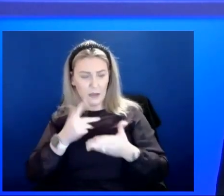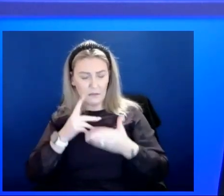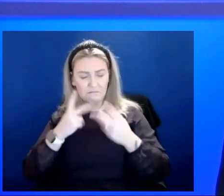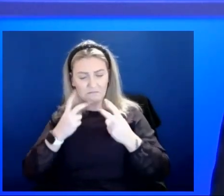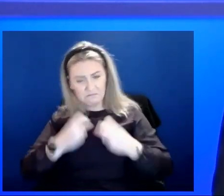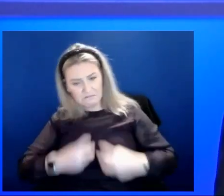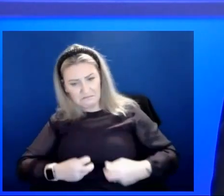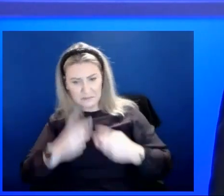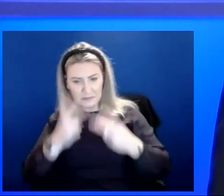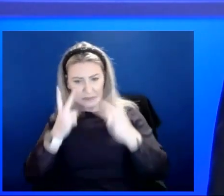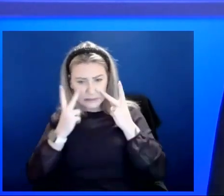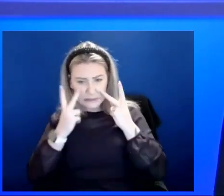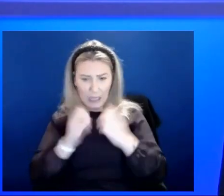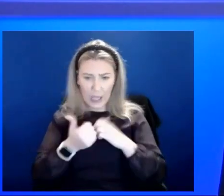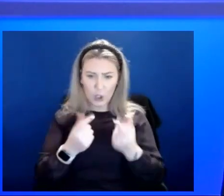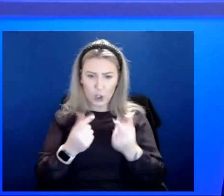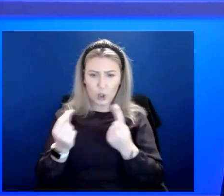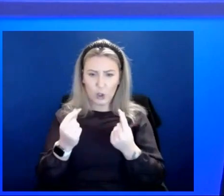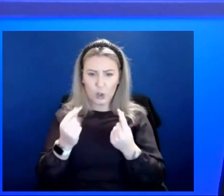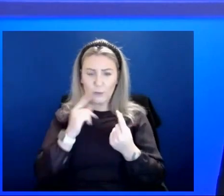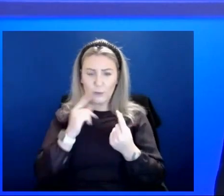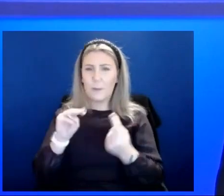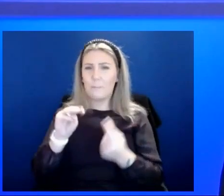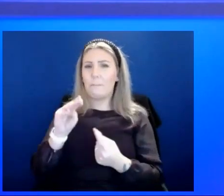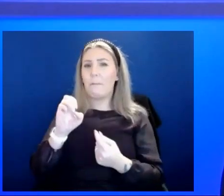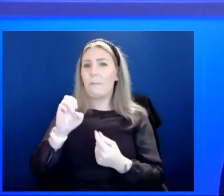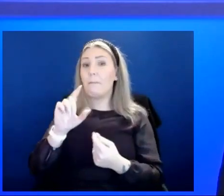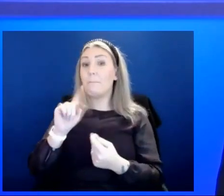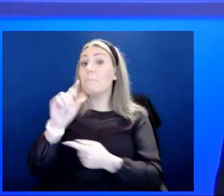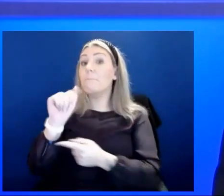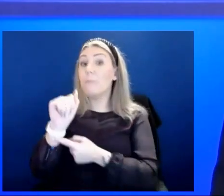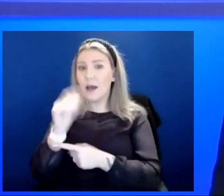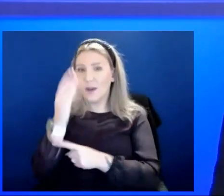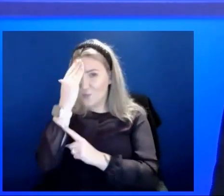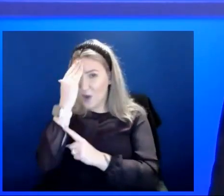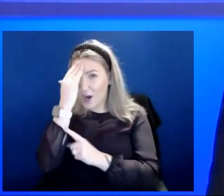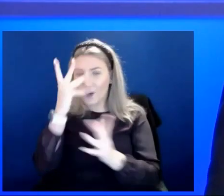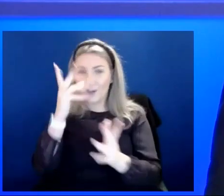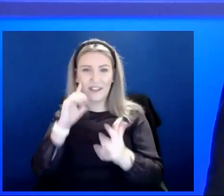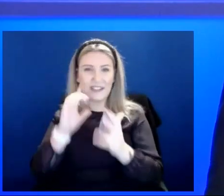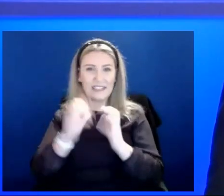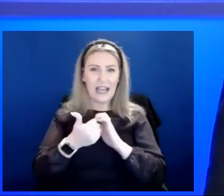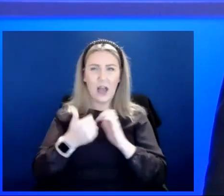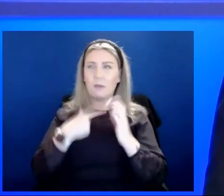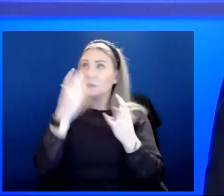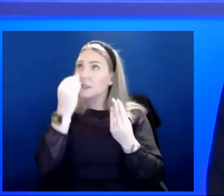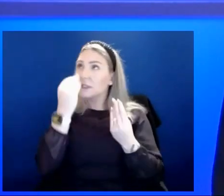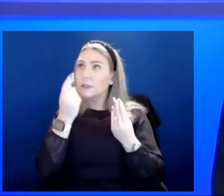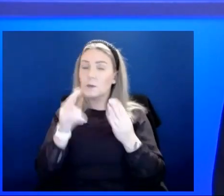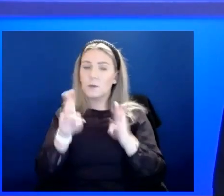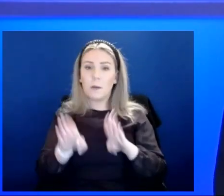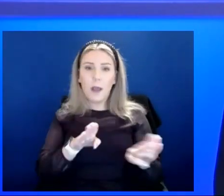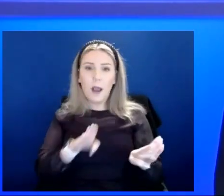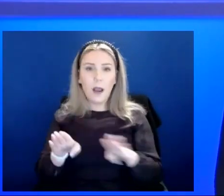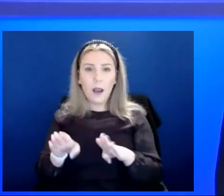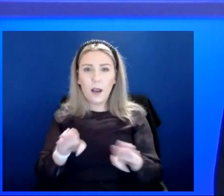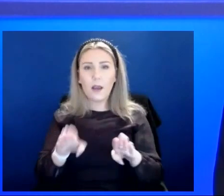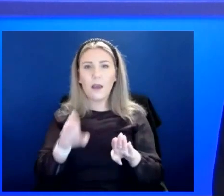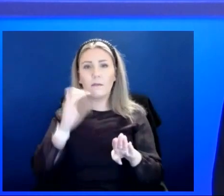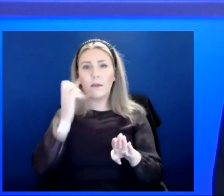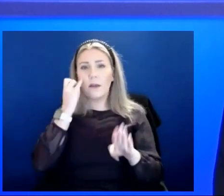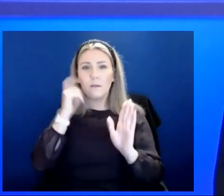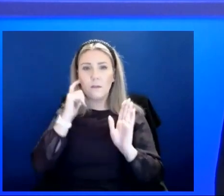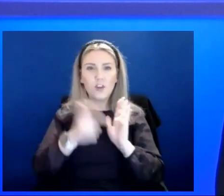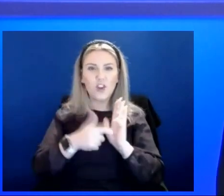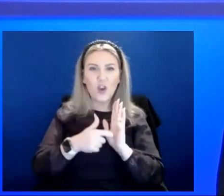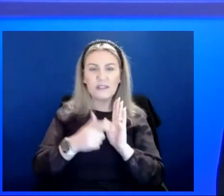this meta awareness of how I'm thinking about things and how I'm behaving. And if I notice that I'm being a little snippy